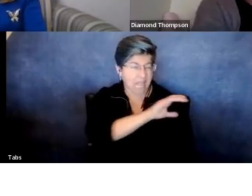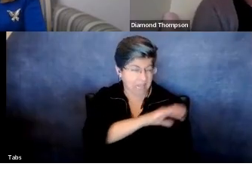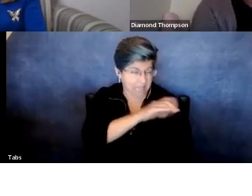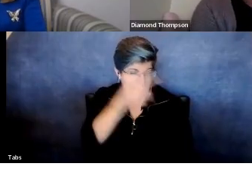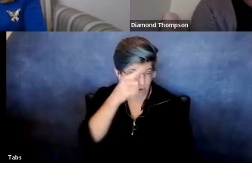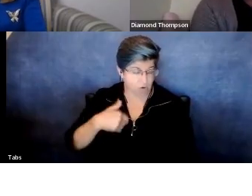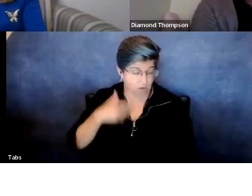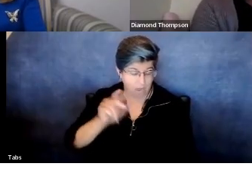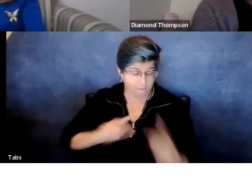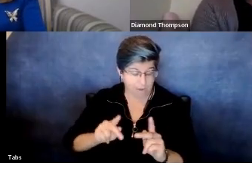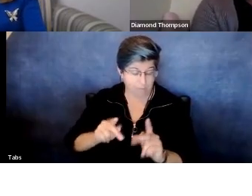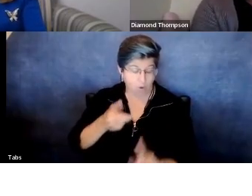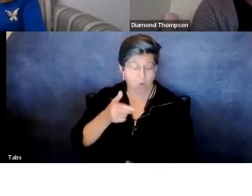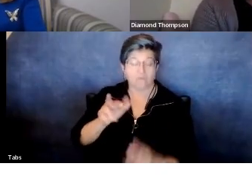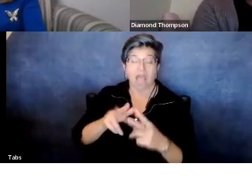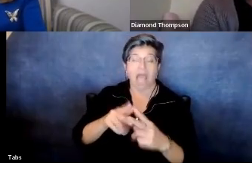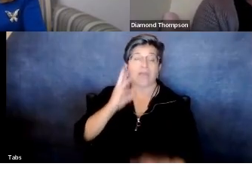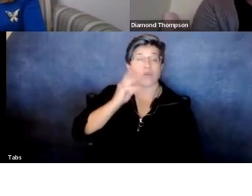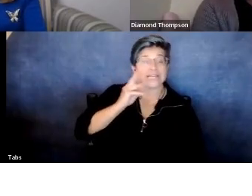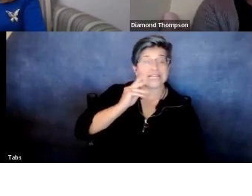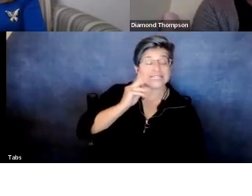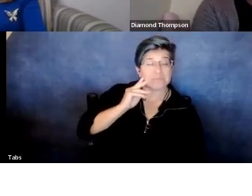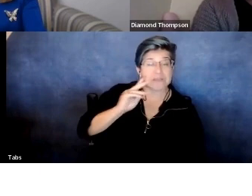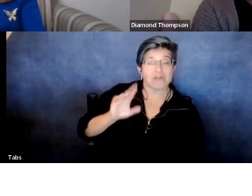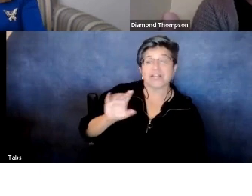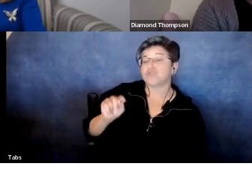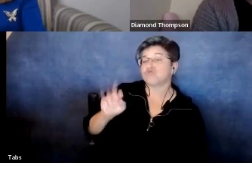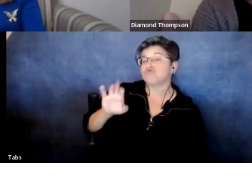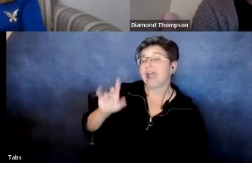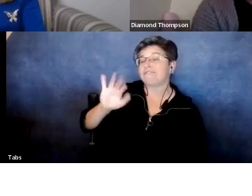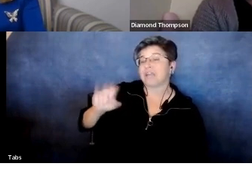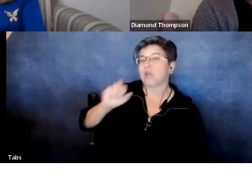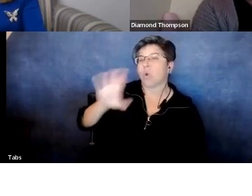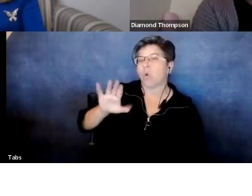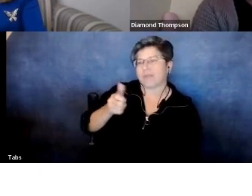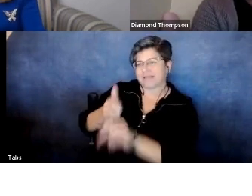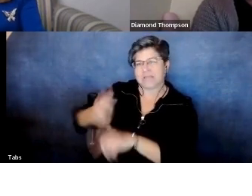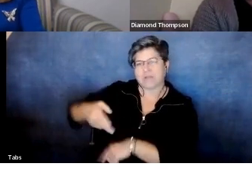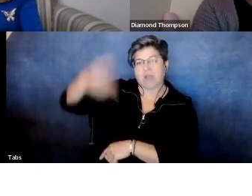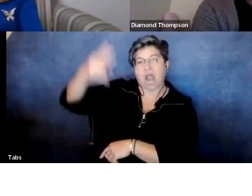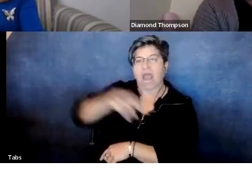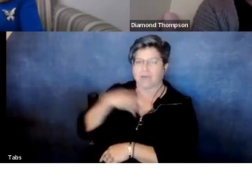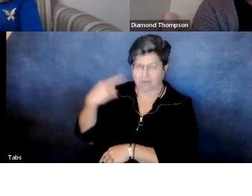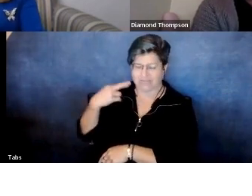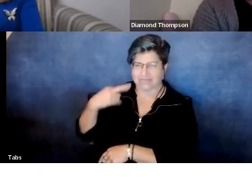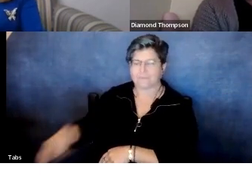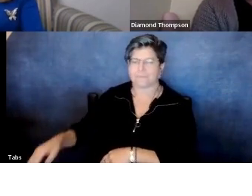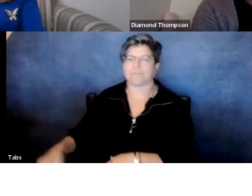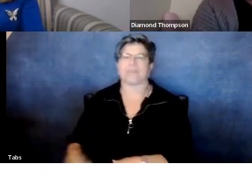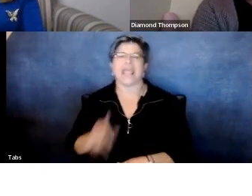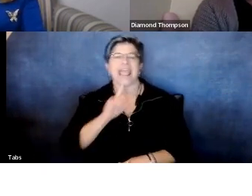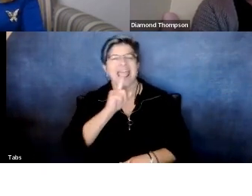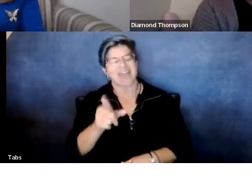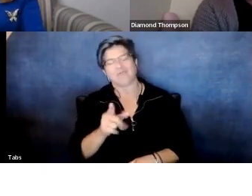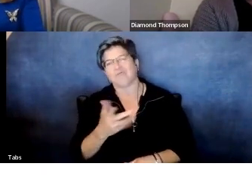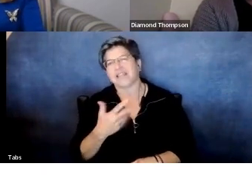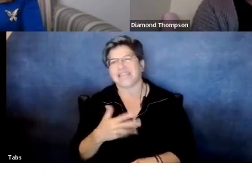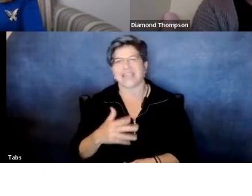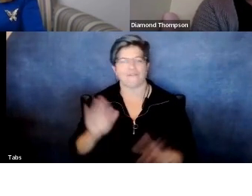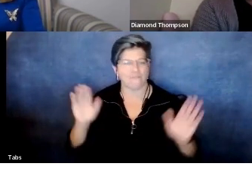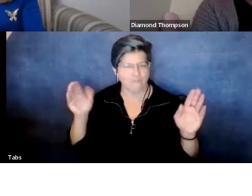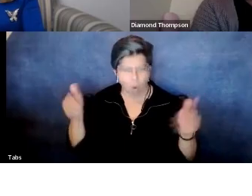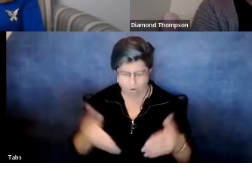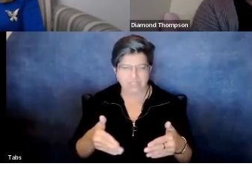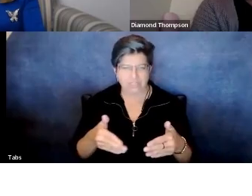young people who have either experienced human trafficking or at high risk of human trafficking. And it really